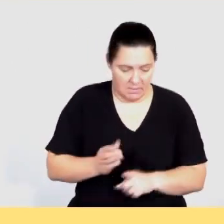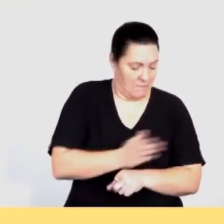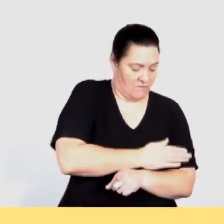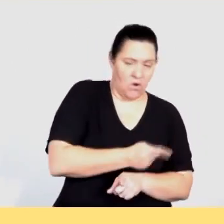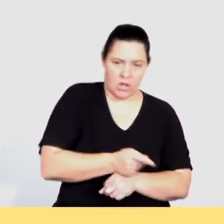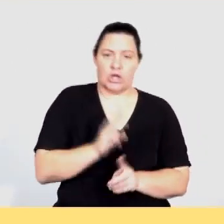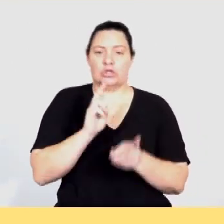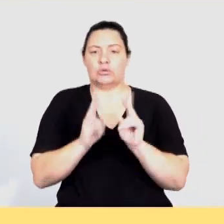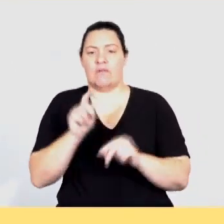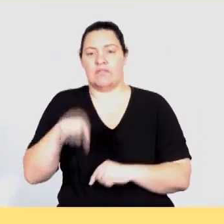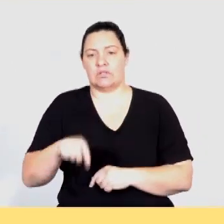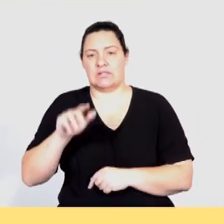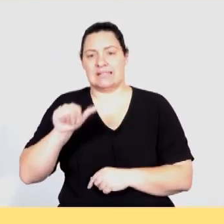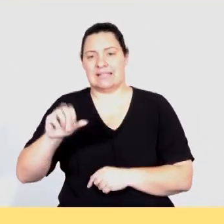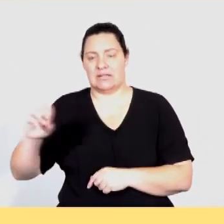How much was it?